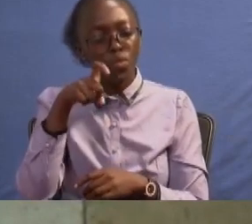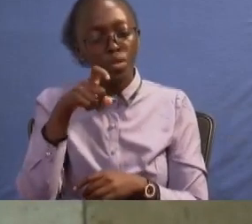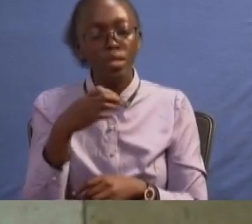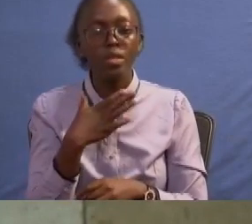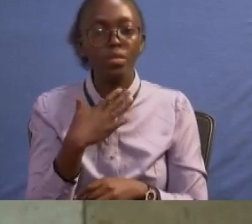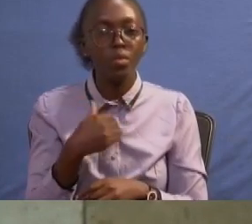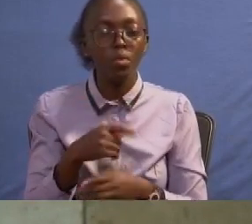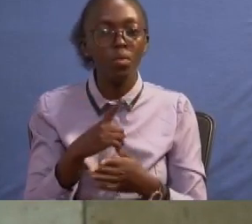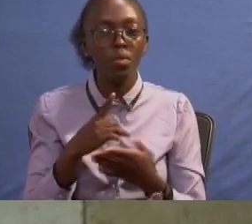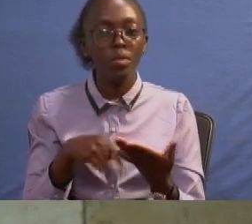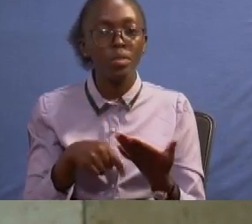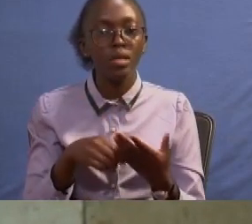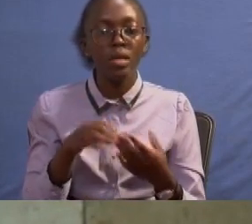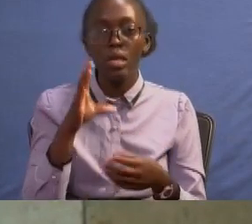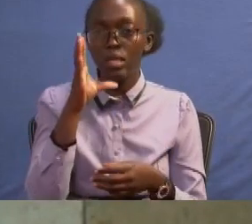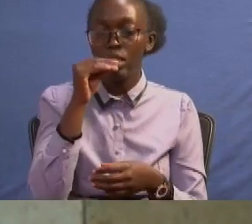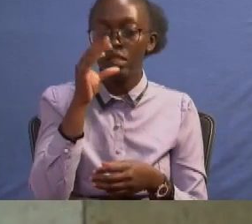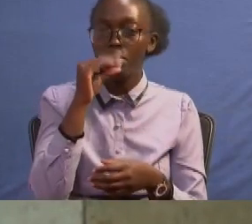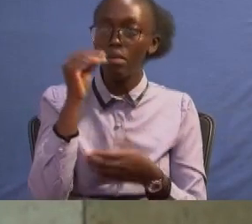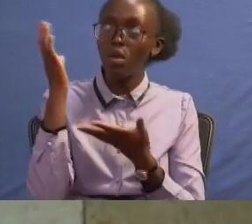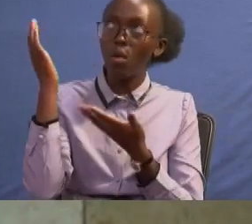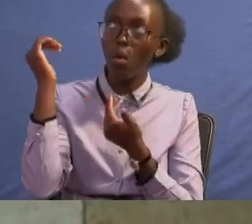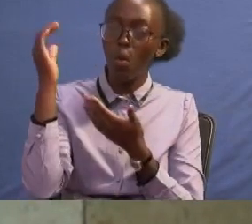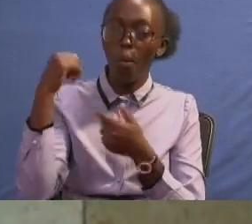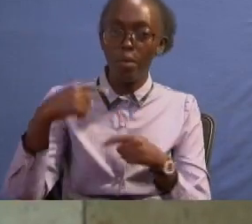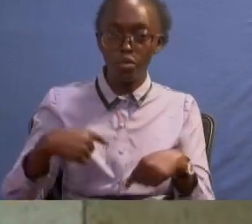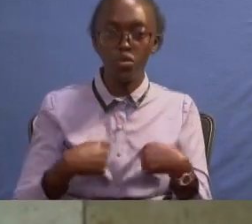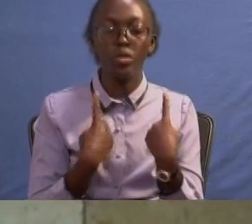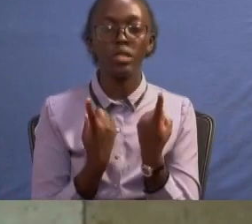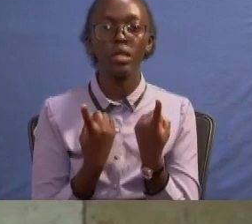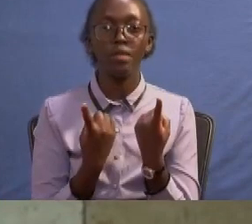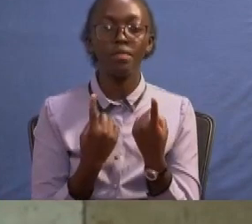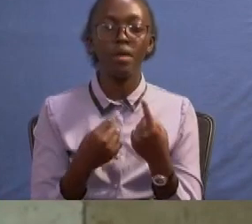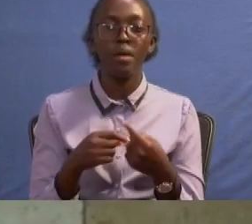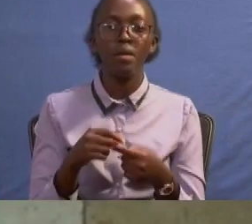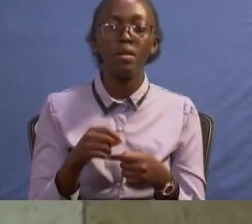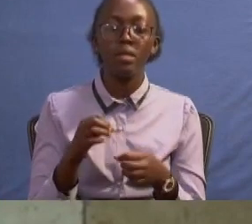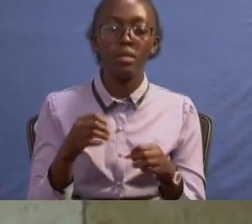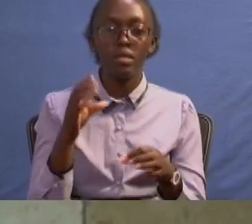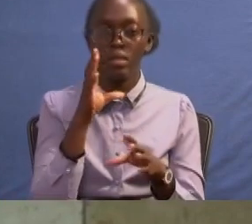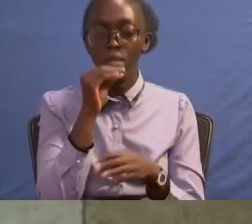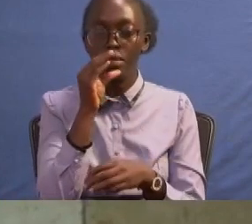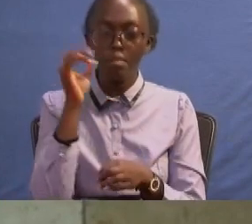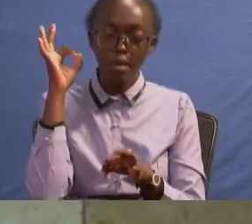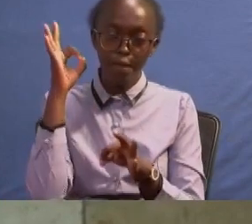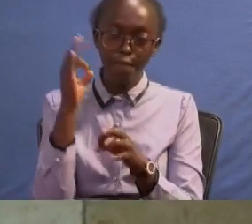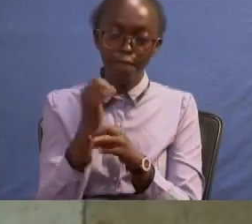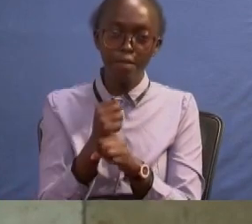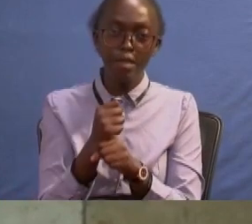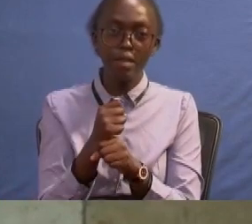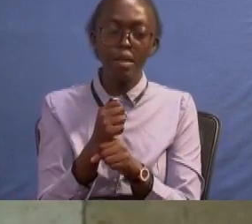speaking. You must speak hope into yourself. You must speak faith into yourself. You must stand up,